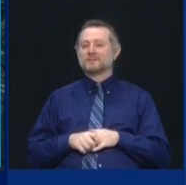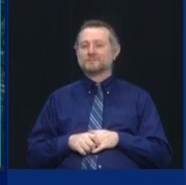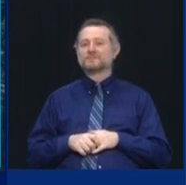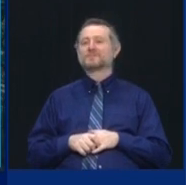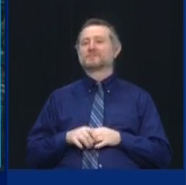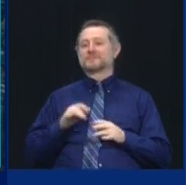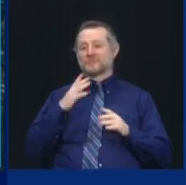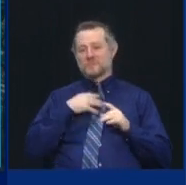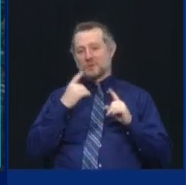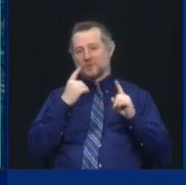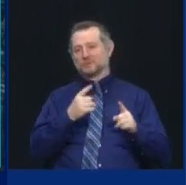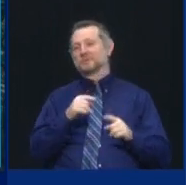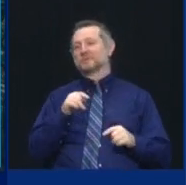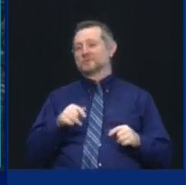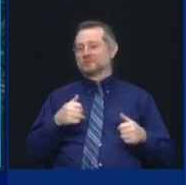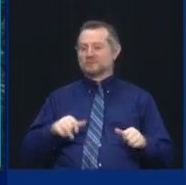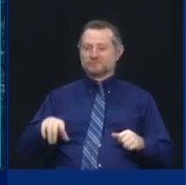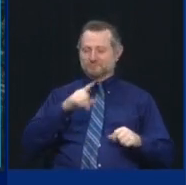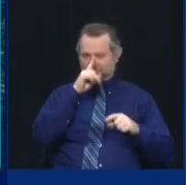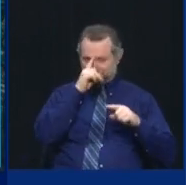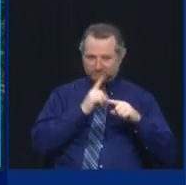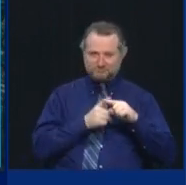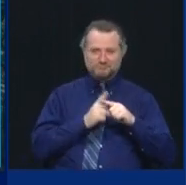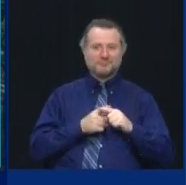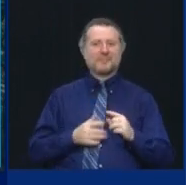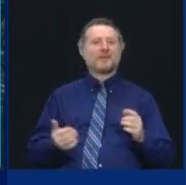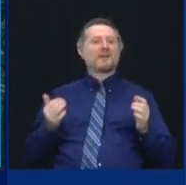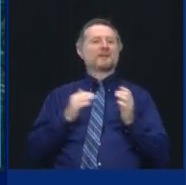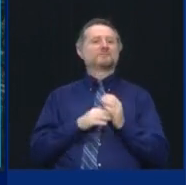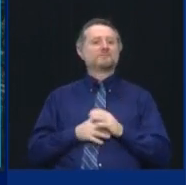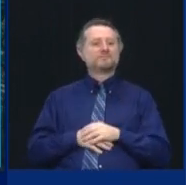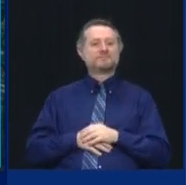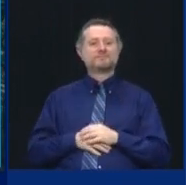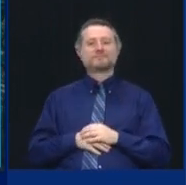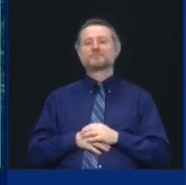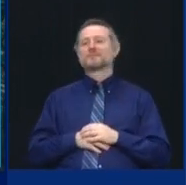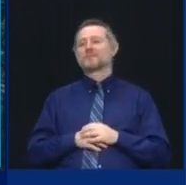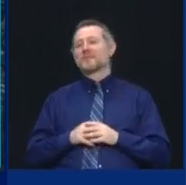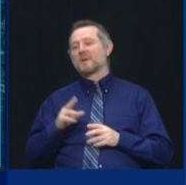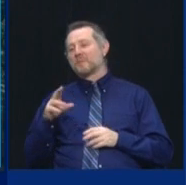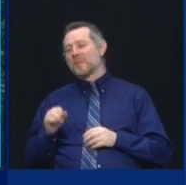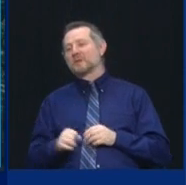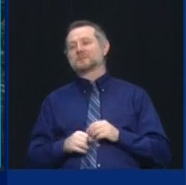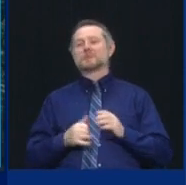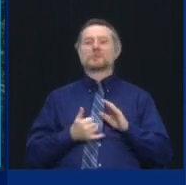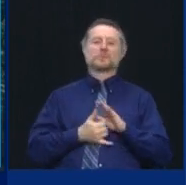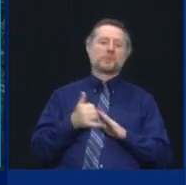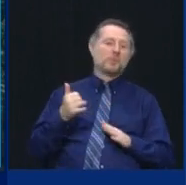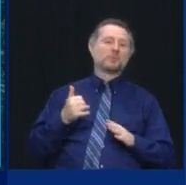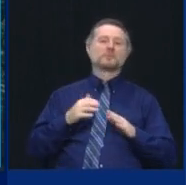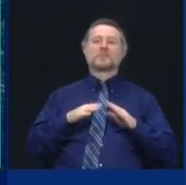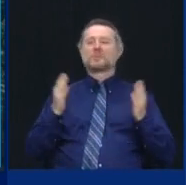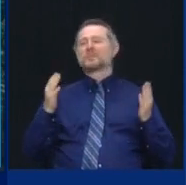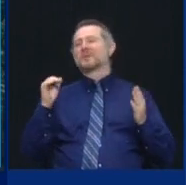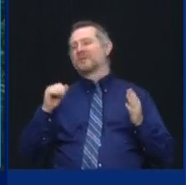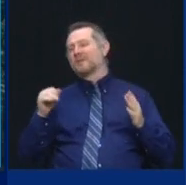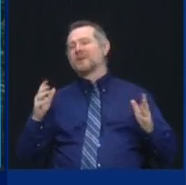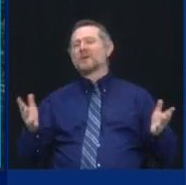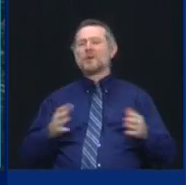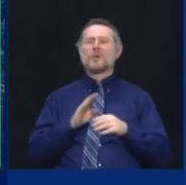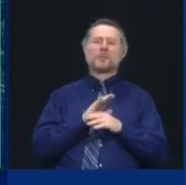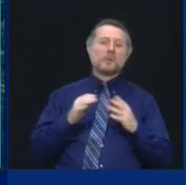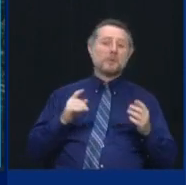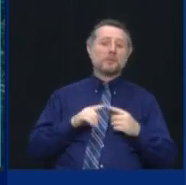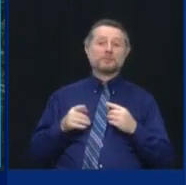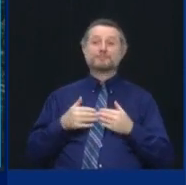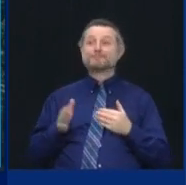rekindling the spirit of New York. Yeah, you can open buses, you can open subways, you can open businesses, but